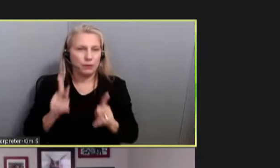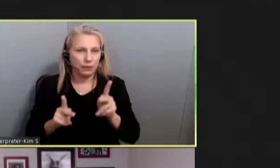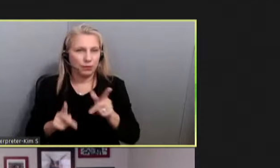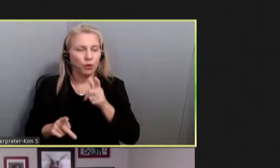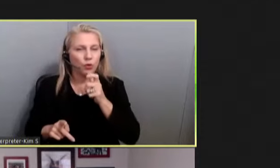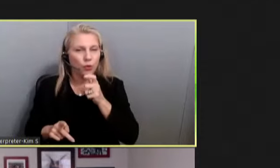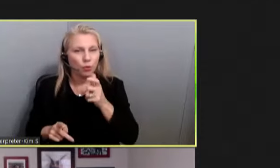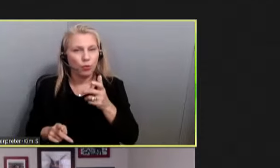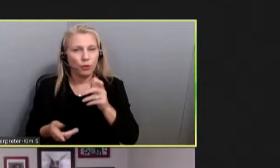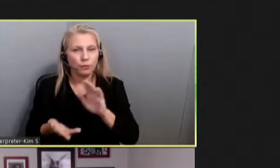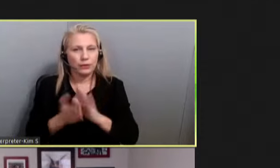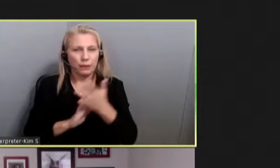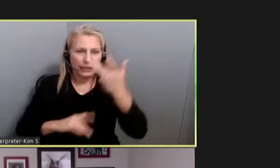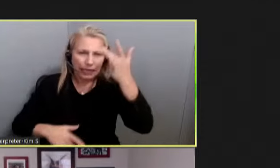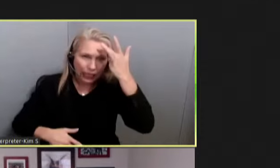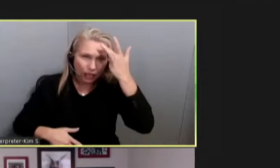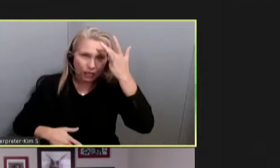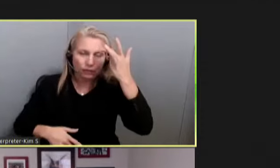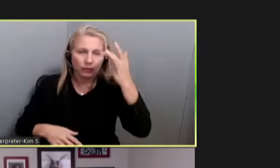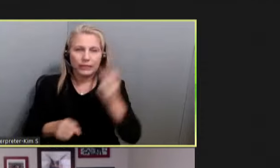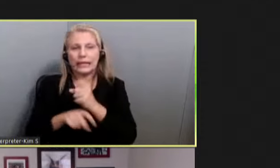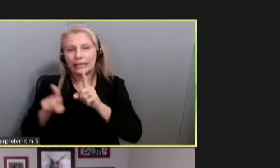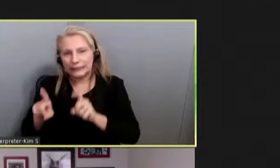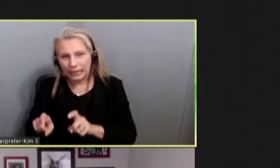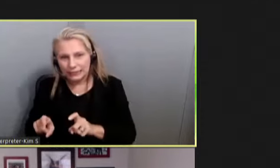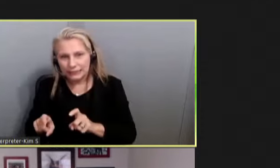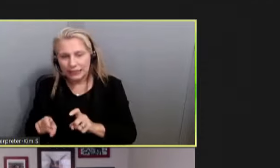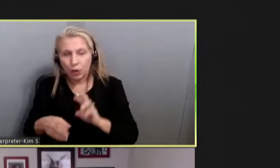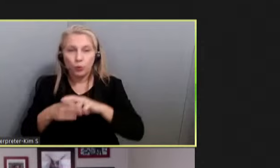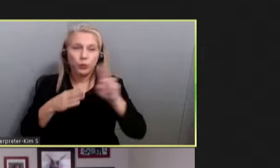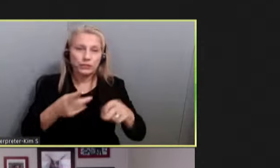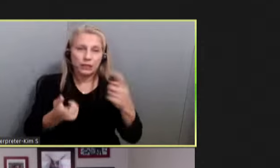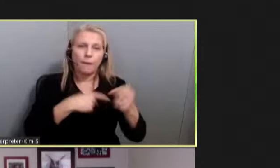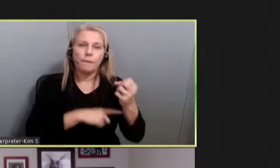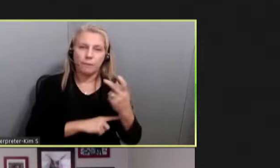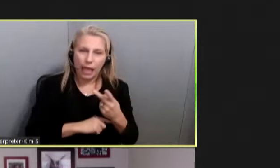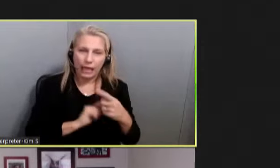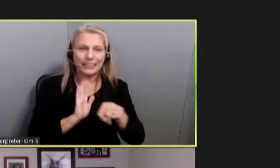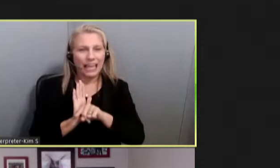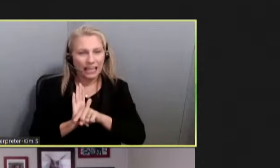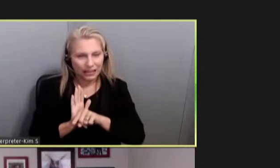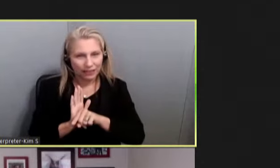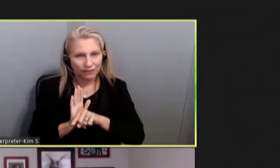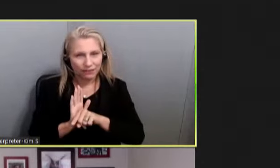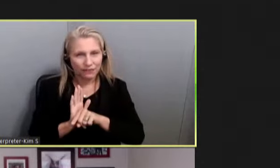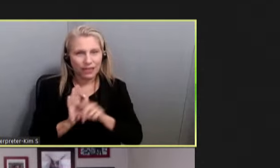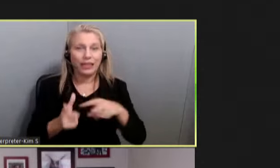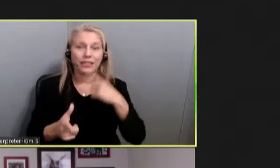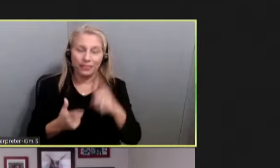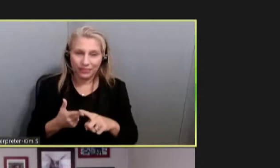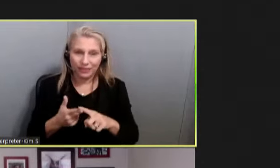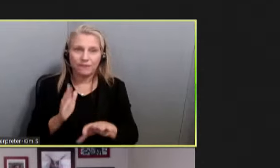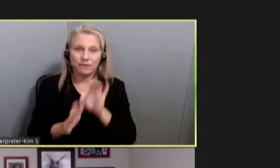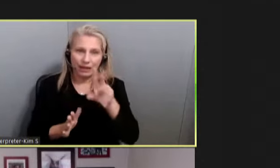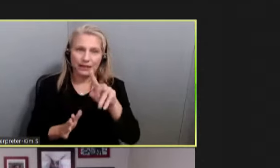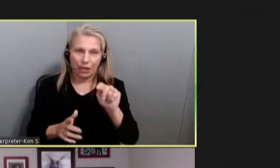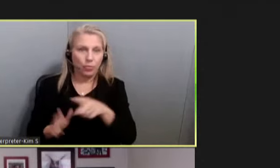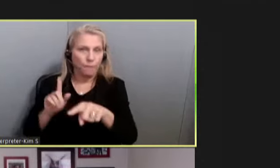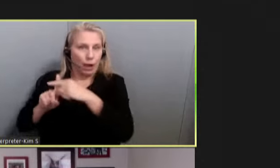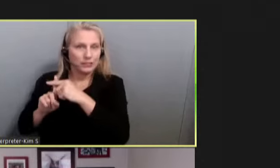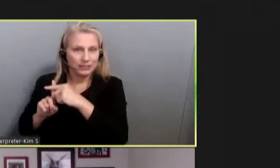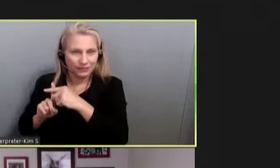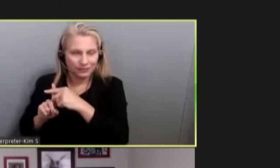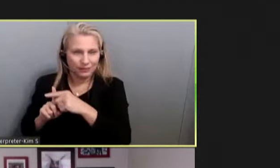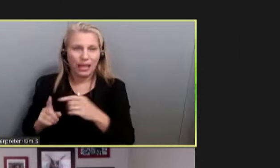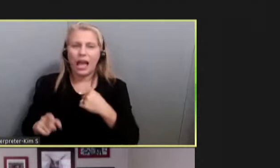who are becoming ill, getting tested, the results come back negative, and then in turn turns out that they're positive. I ask because this